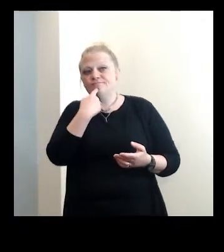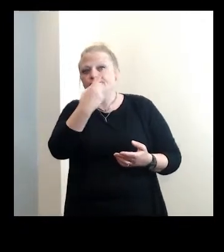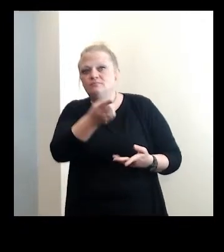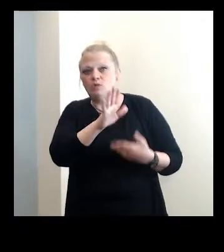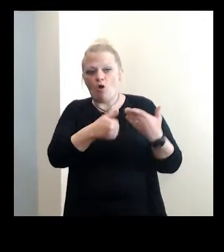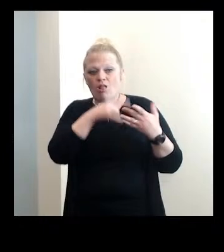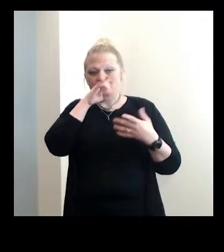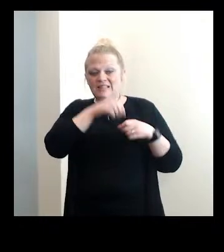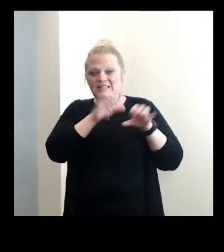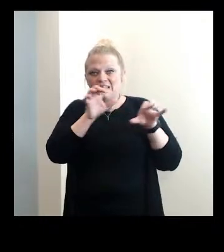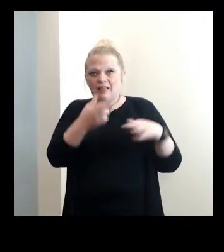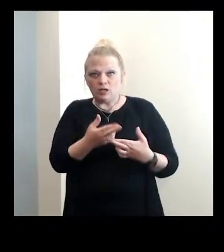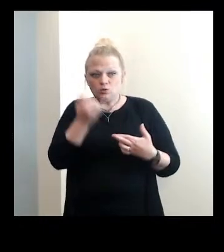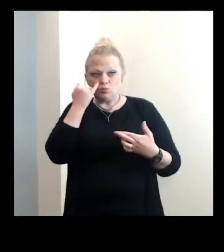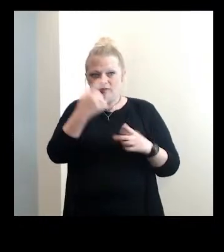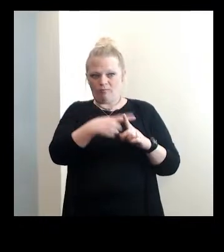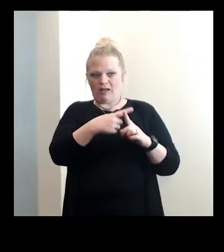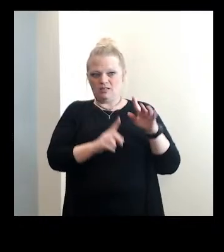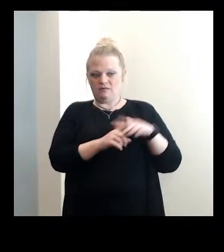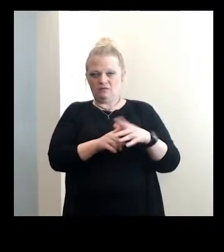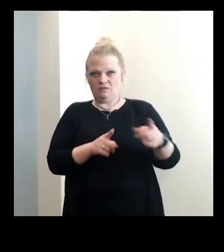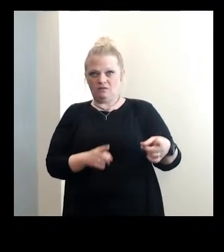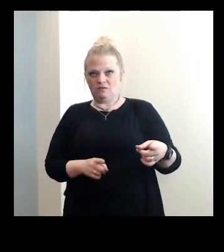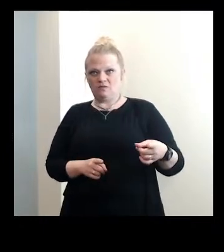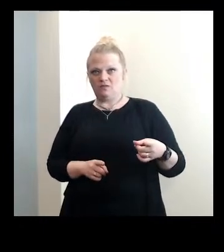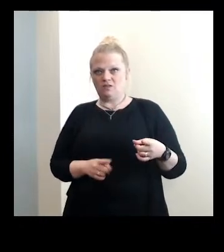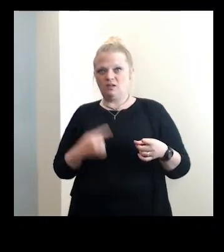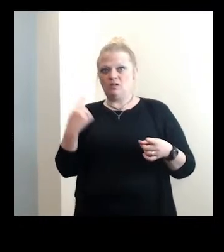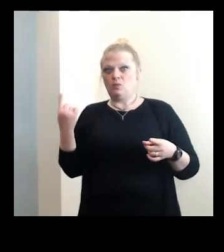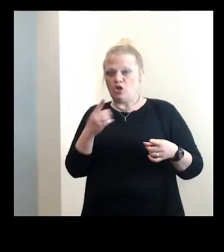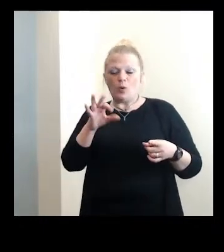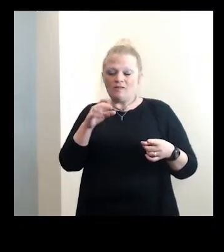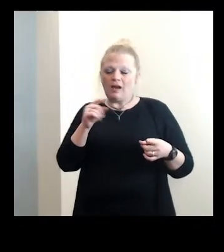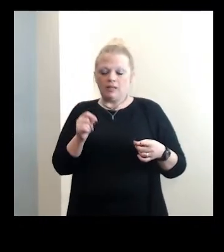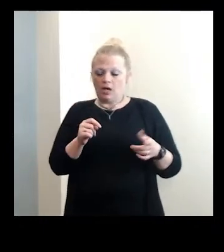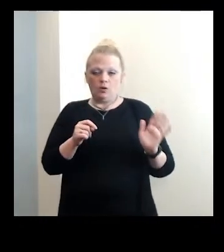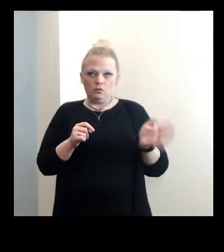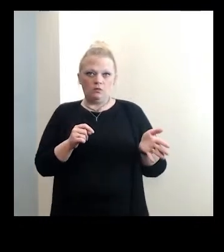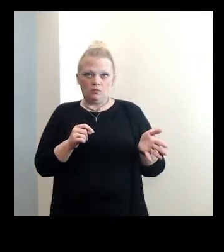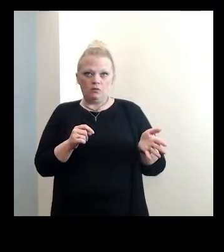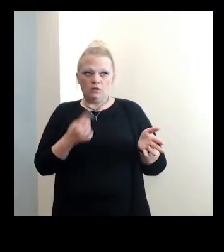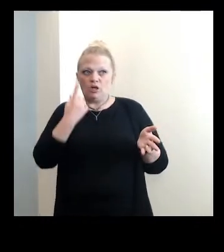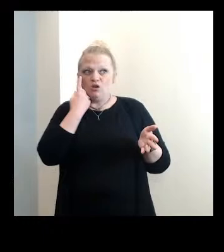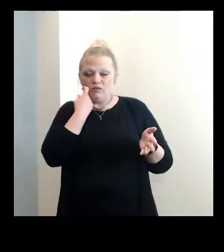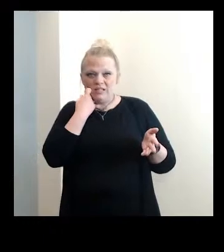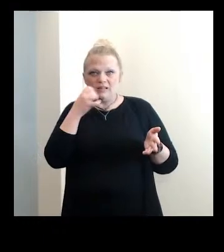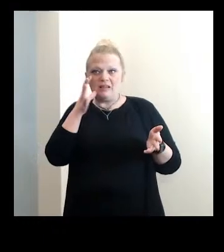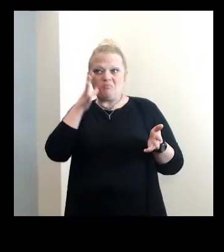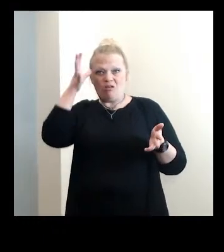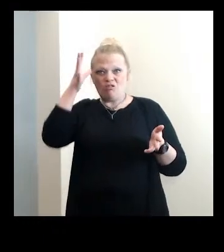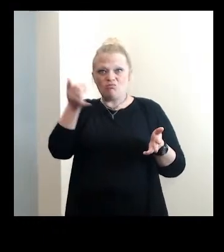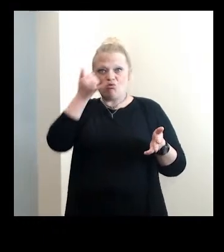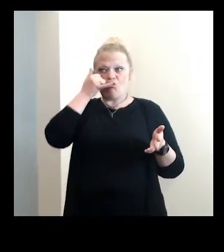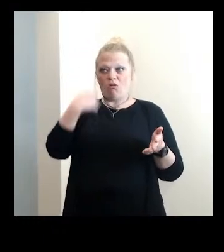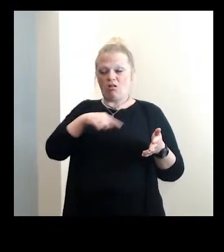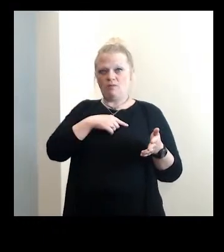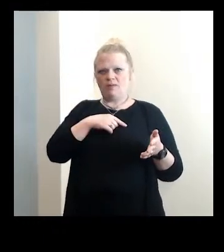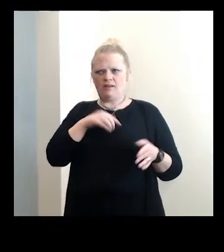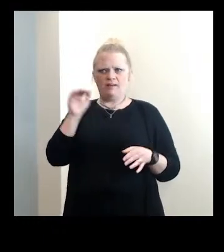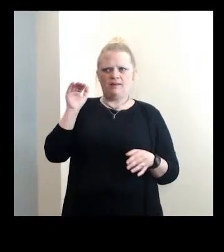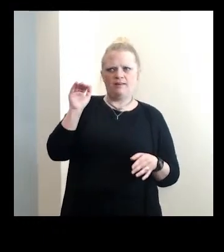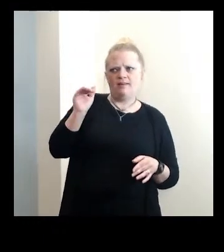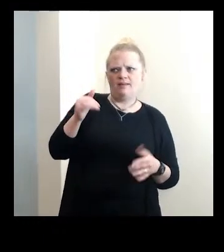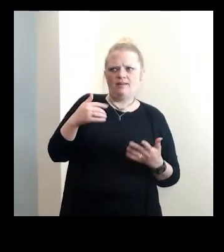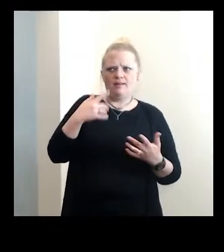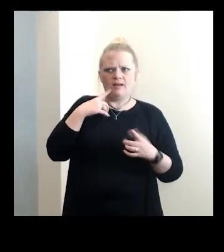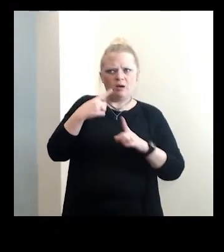in the classroom where there was a case. And we always find out about it. Recently, parents have been calling us, said, hey, I know that